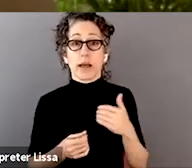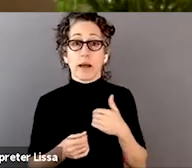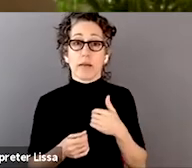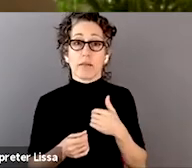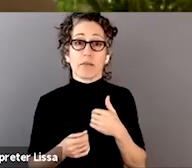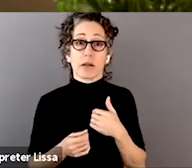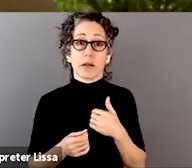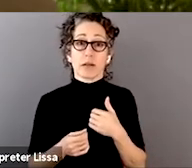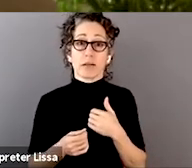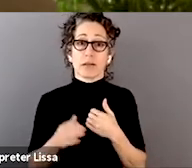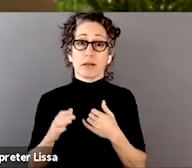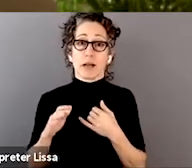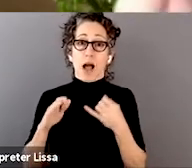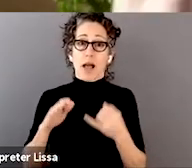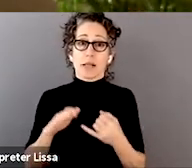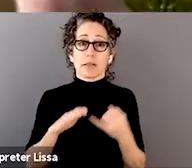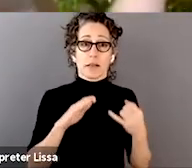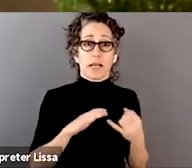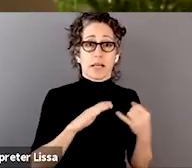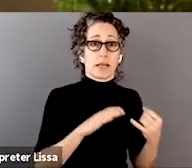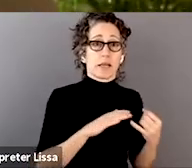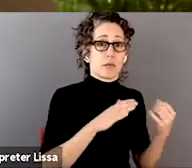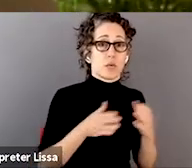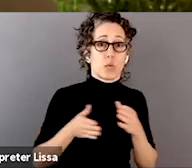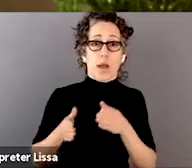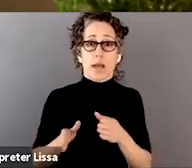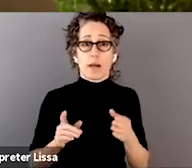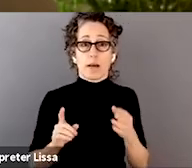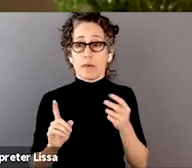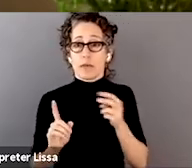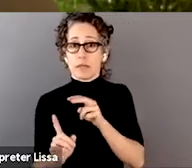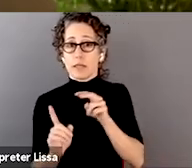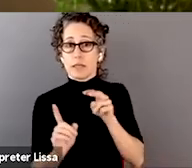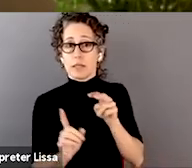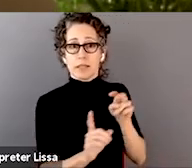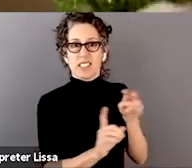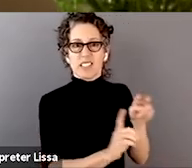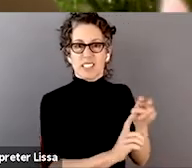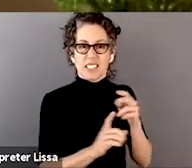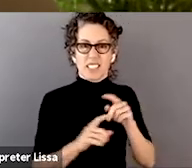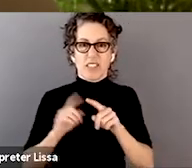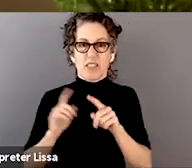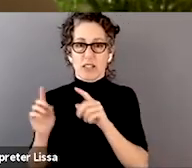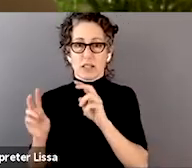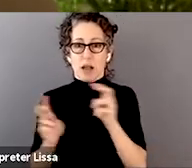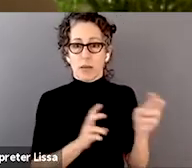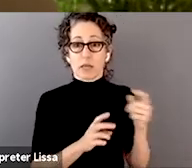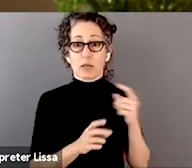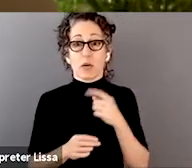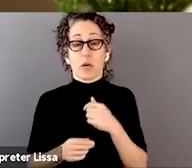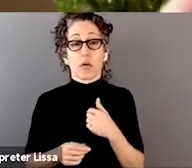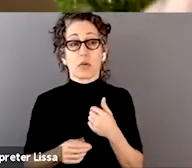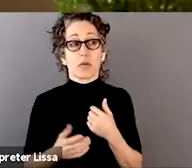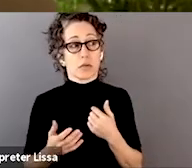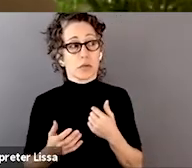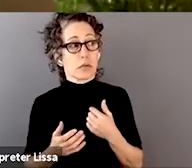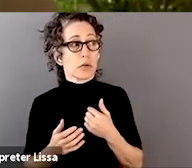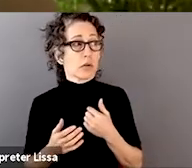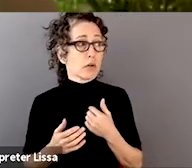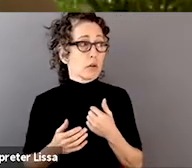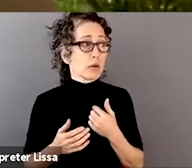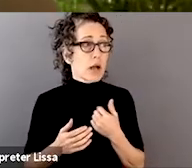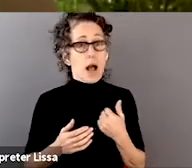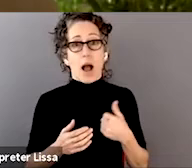an isolated way of thinking about different fields, right? So, for example, we always think of a work as, this work